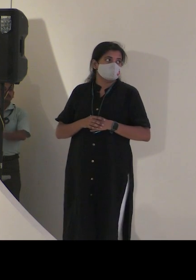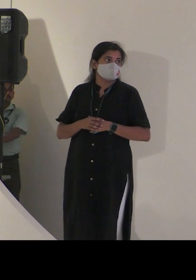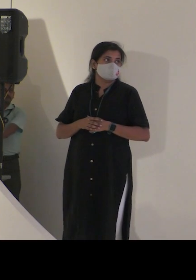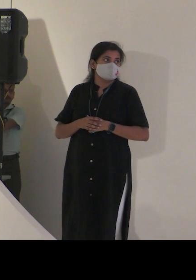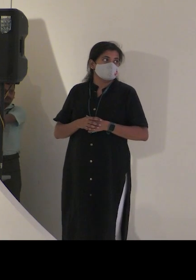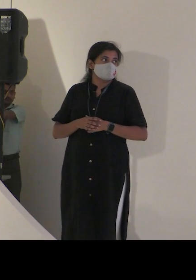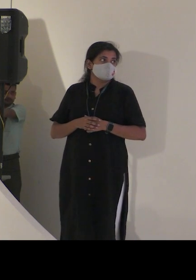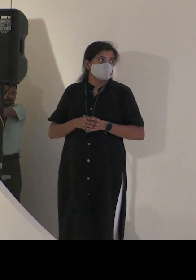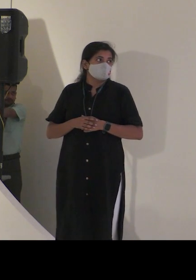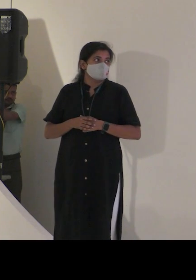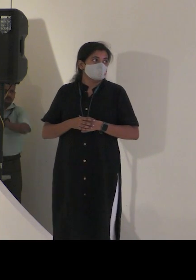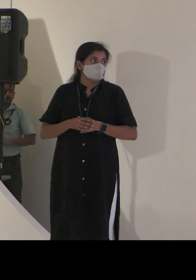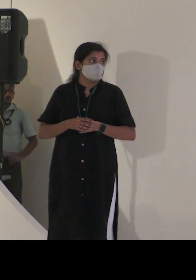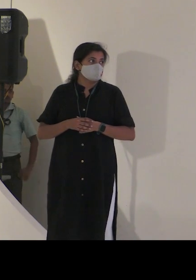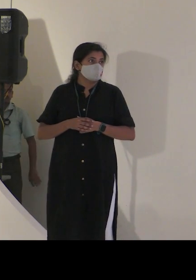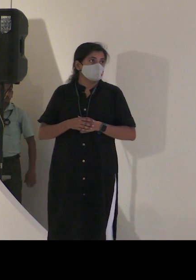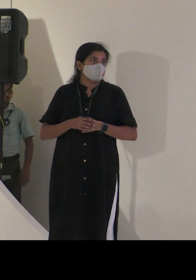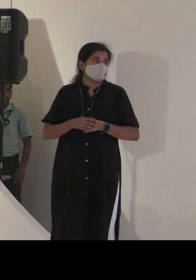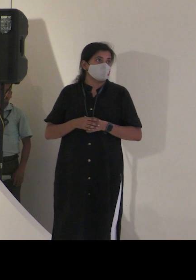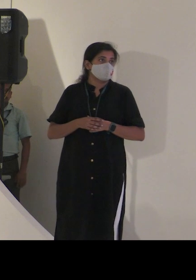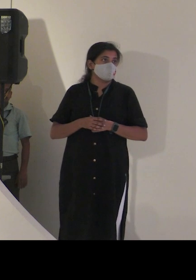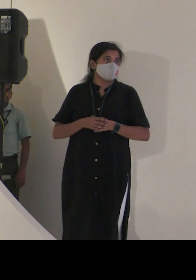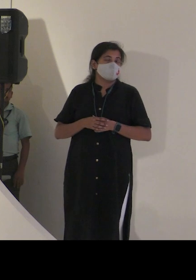So in whichever order, do you want to go first, Radhika?